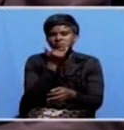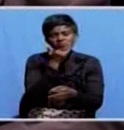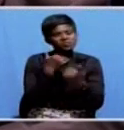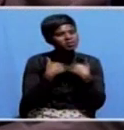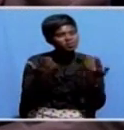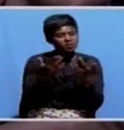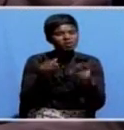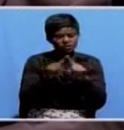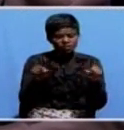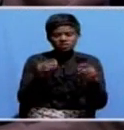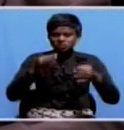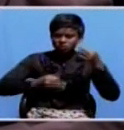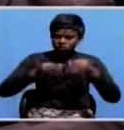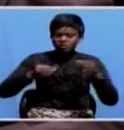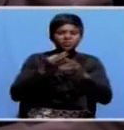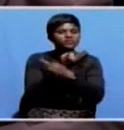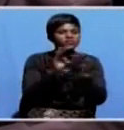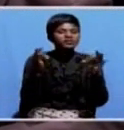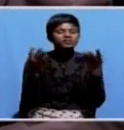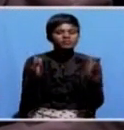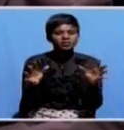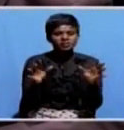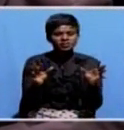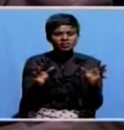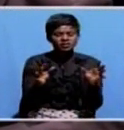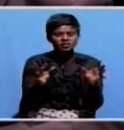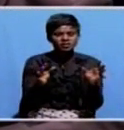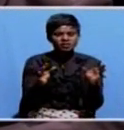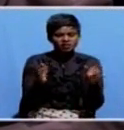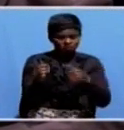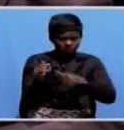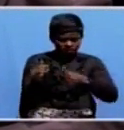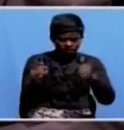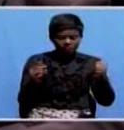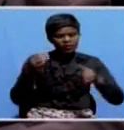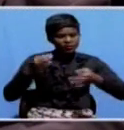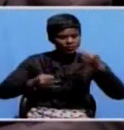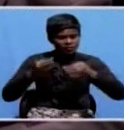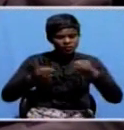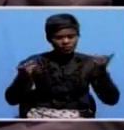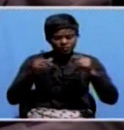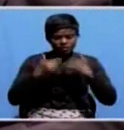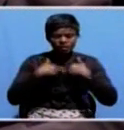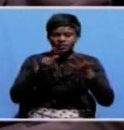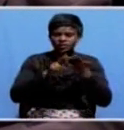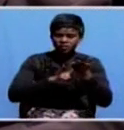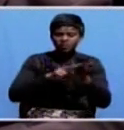was acquitted. And when you are acquitted in any given court of law, where there is rule of law,